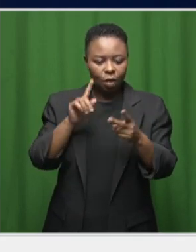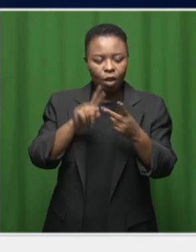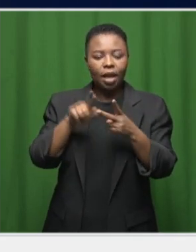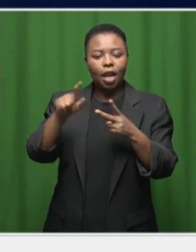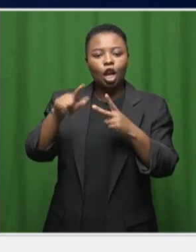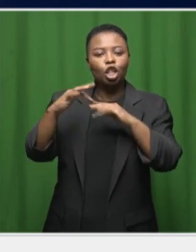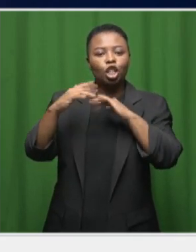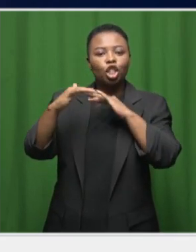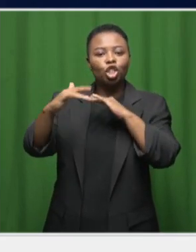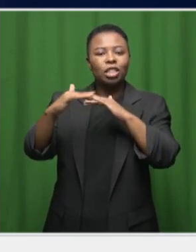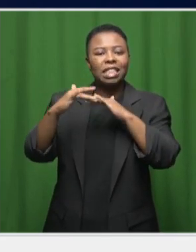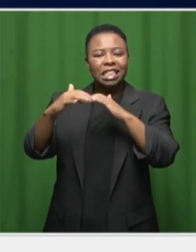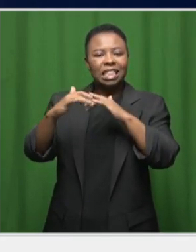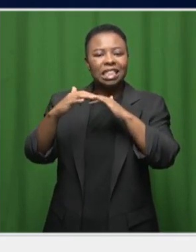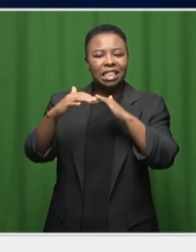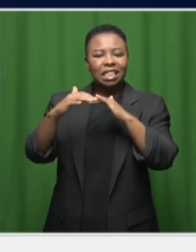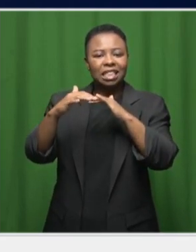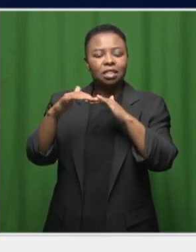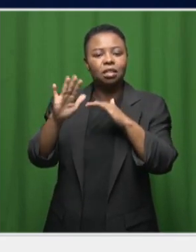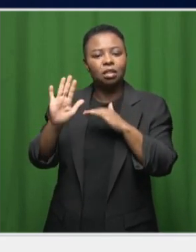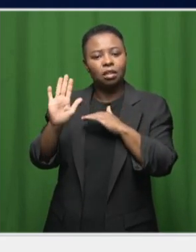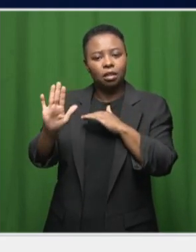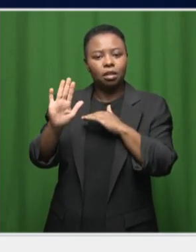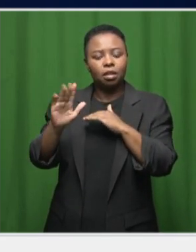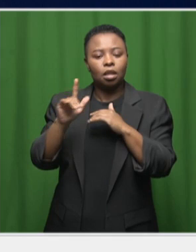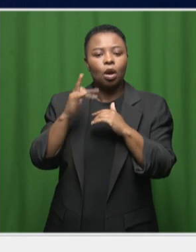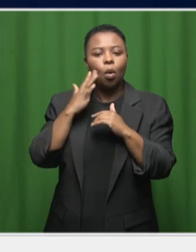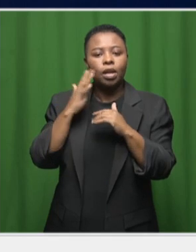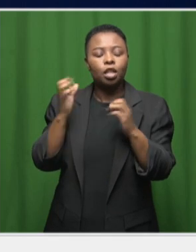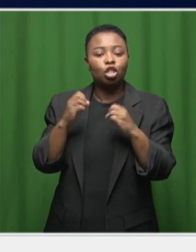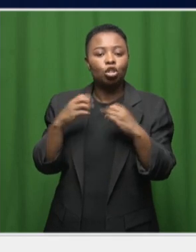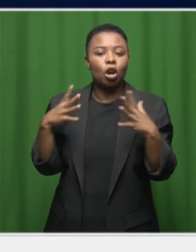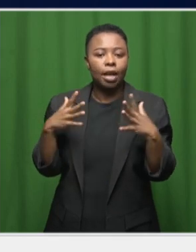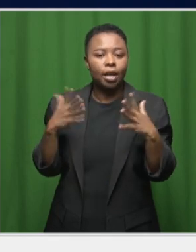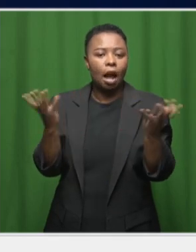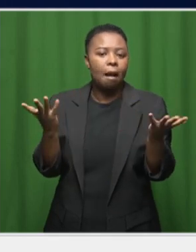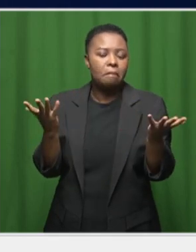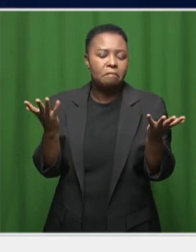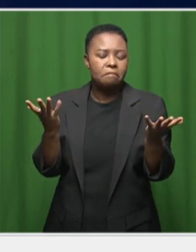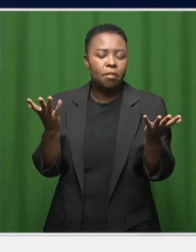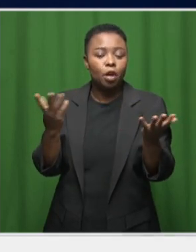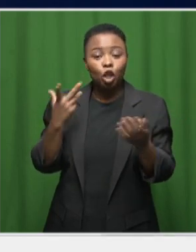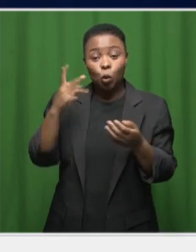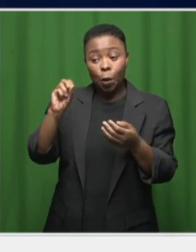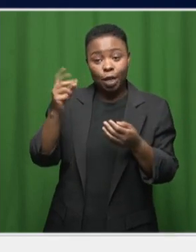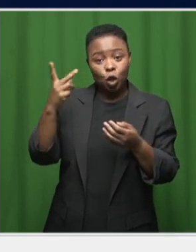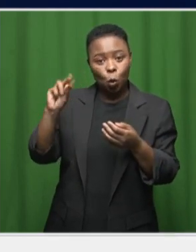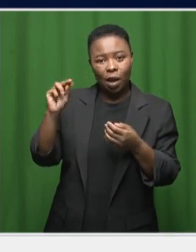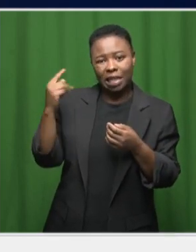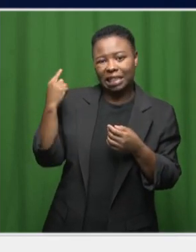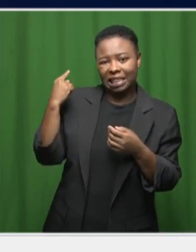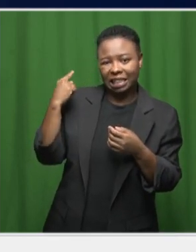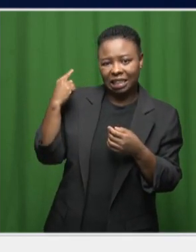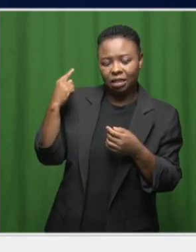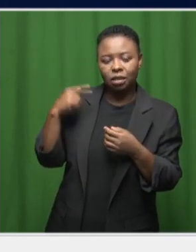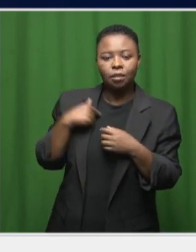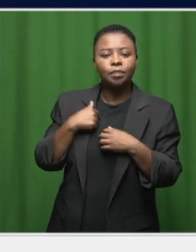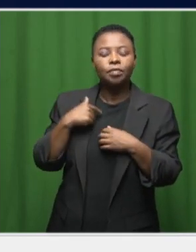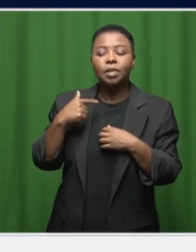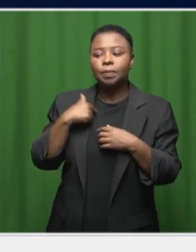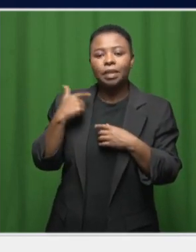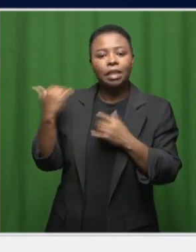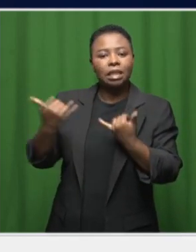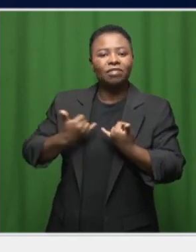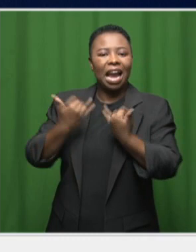Land, which it started, as I said, 2020, where I was invited